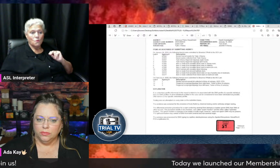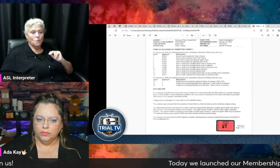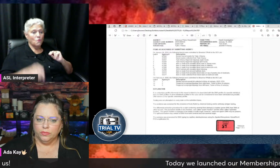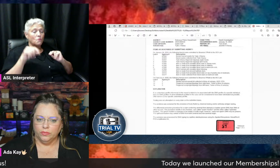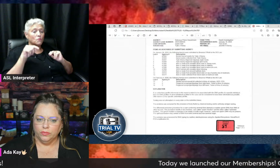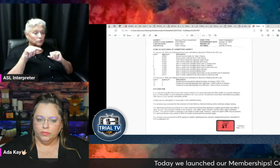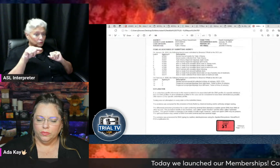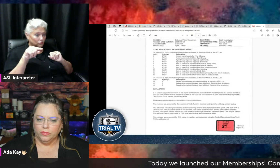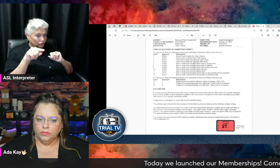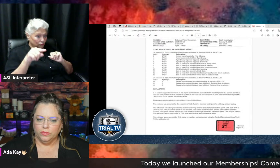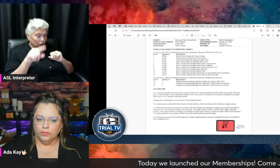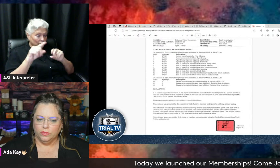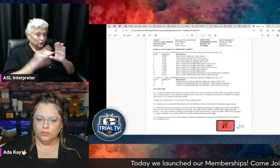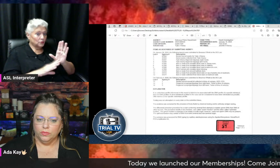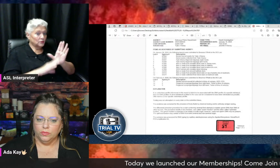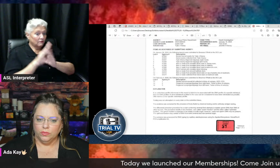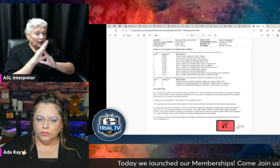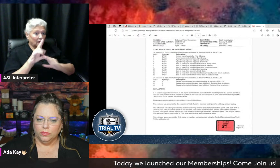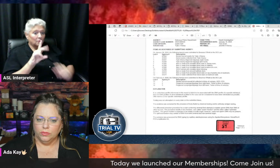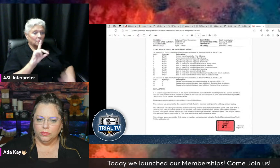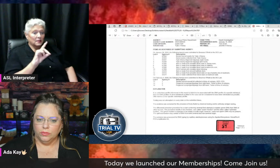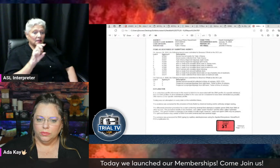to develop a DNA profile?